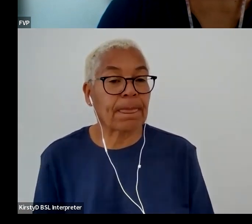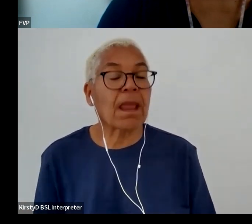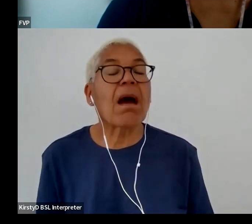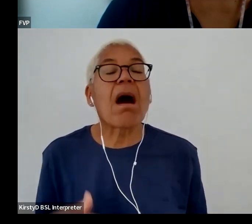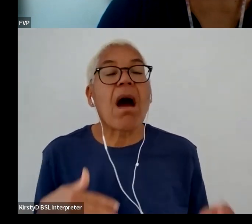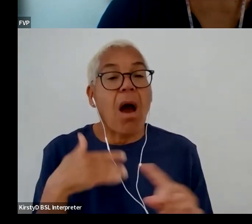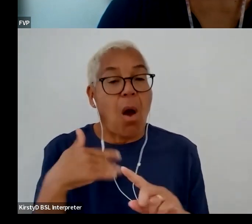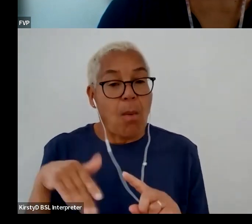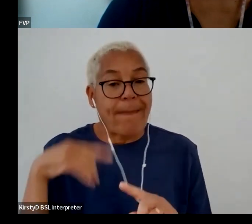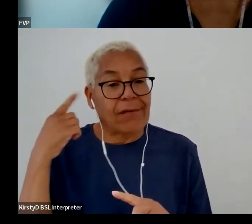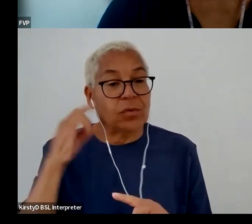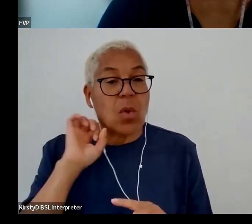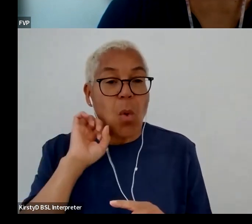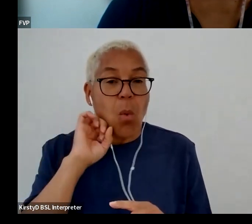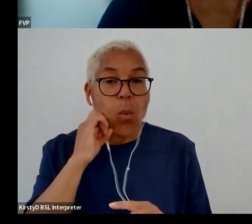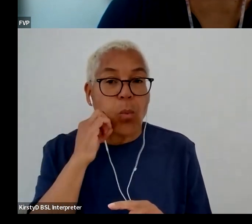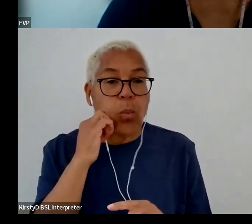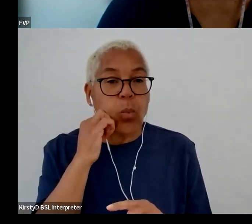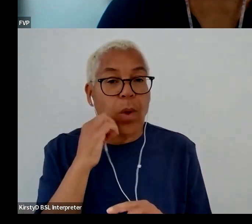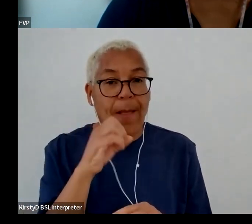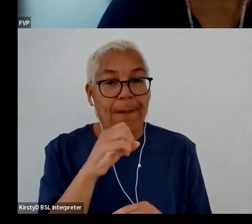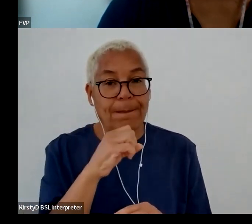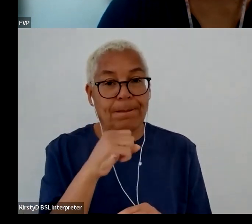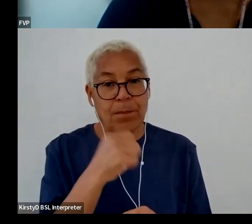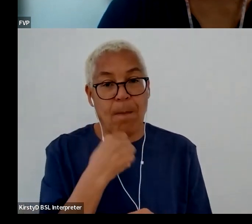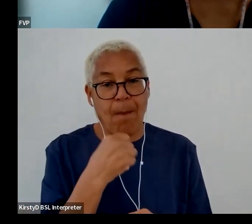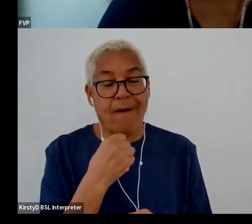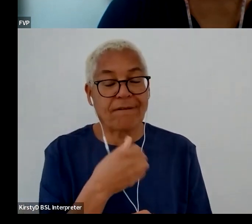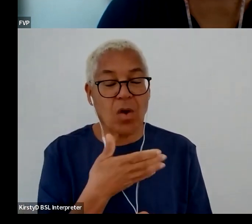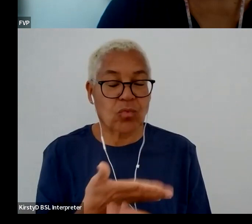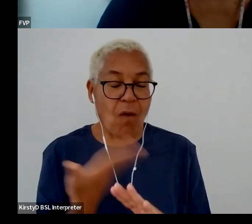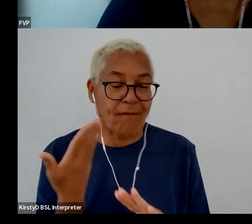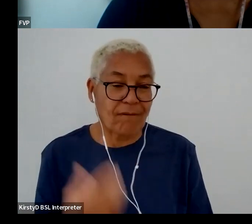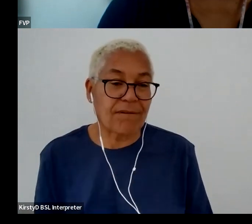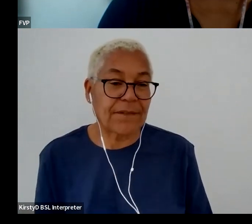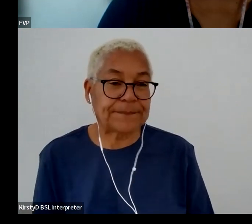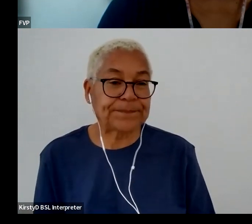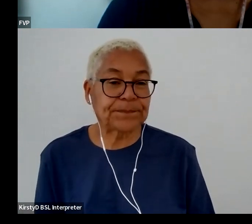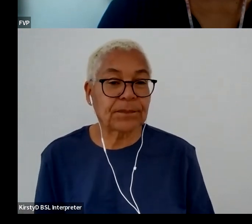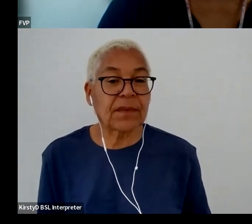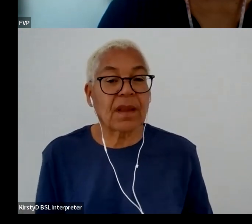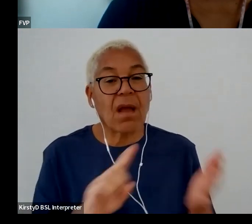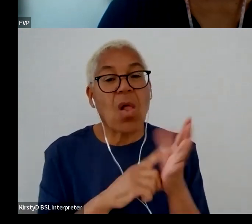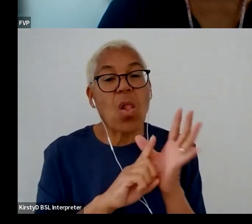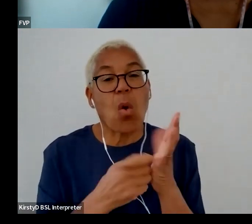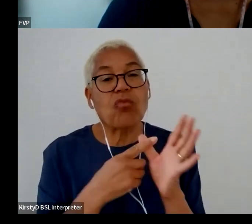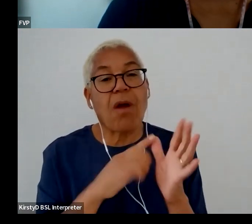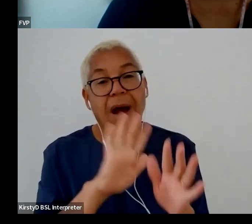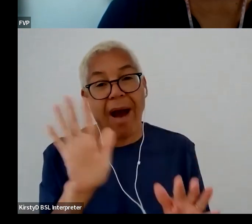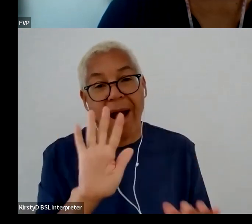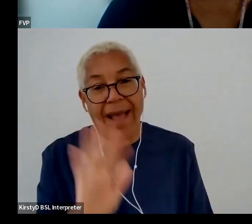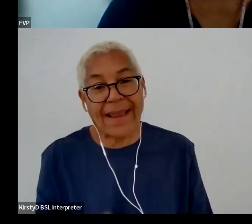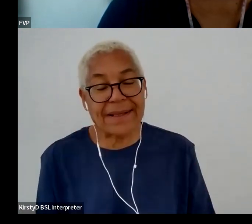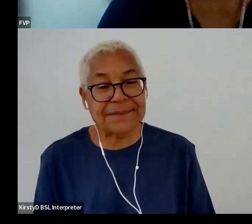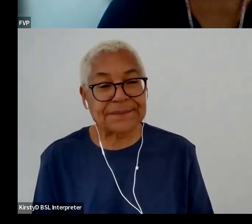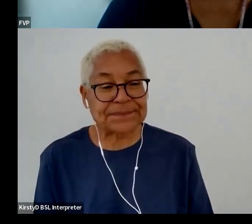noise, right? I'll mute myself then, yeah? Thanks. Hi, Laura.